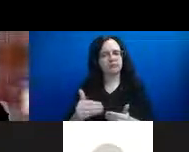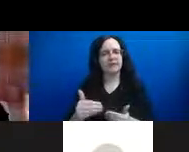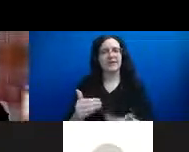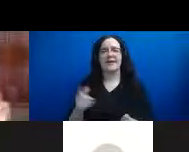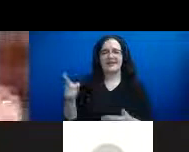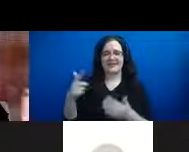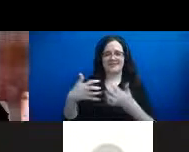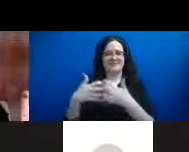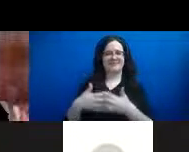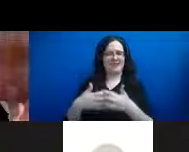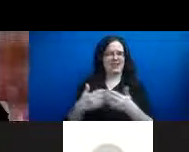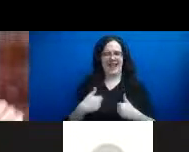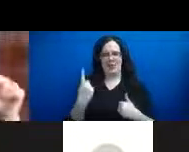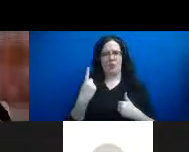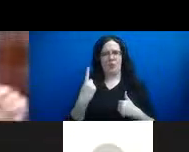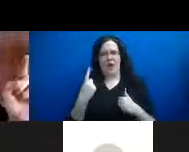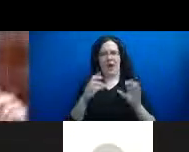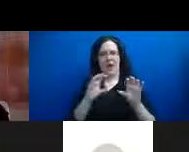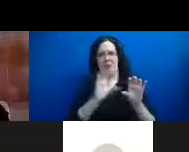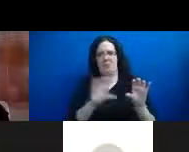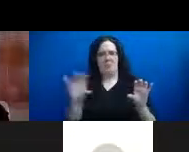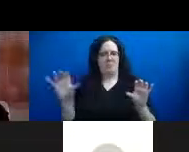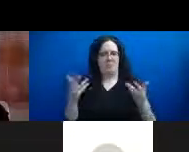were one line at a time. But now there's all